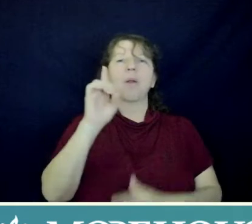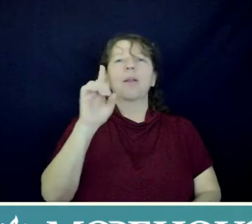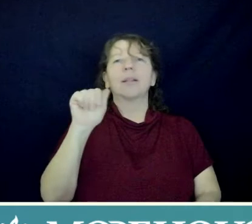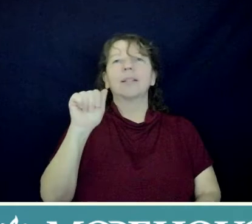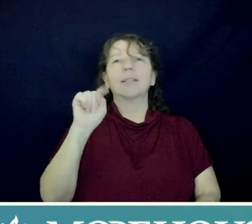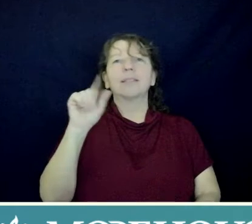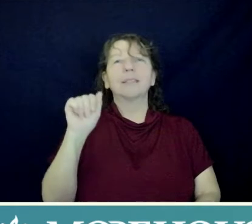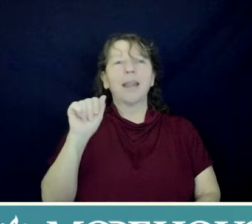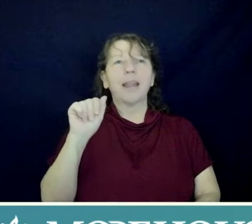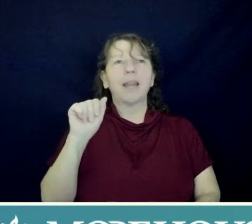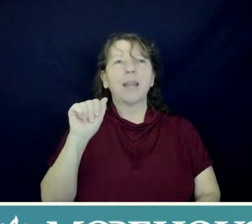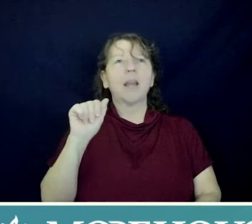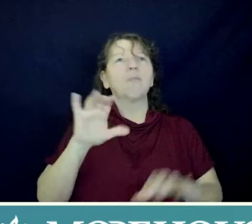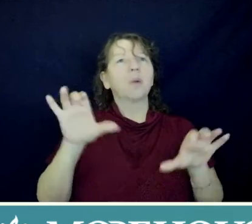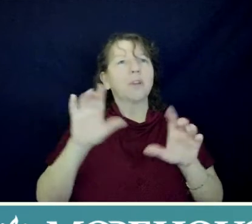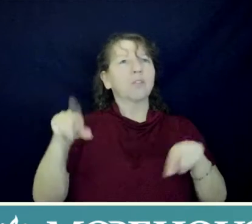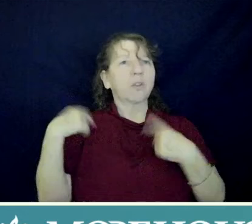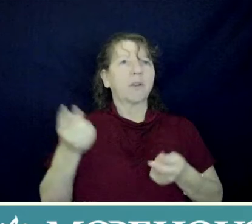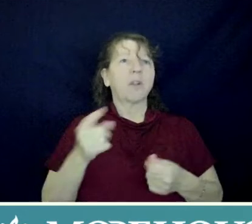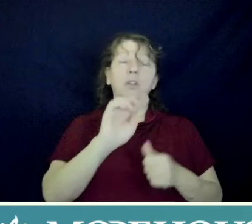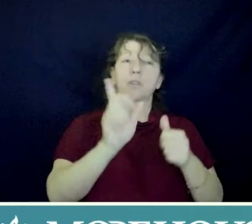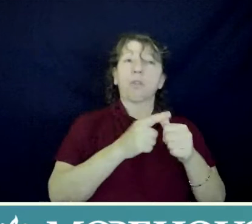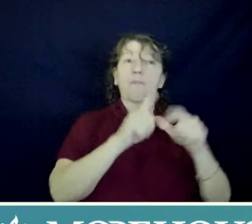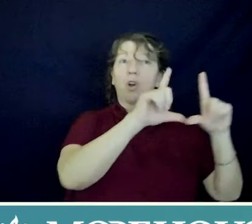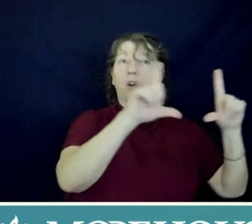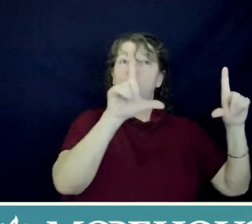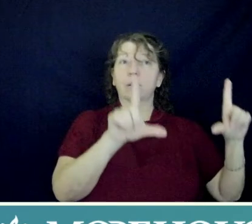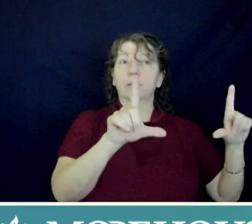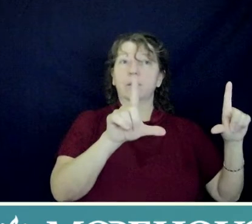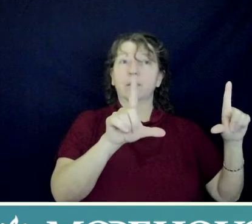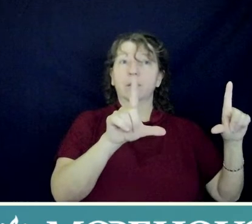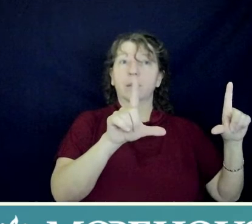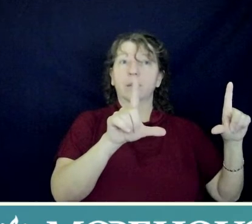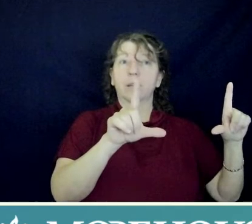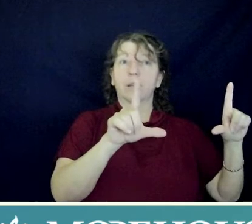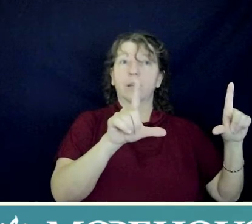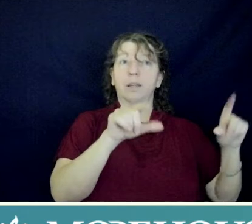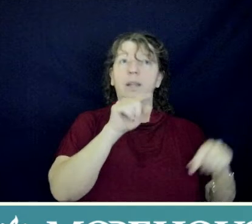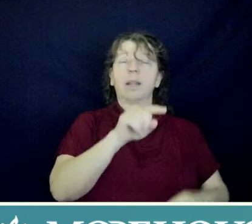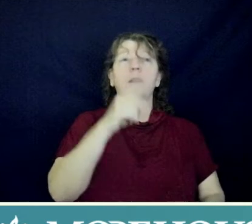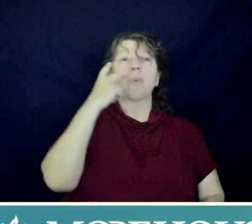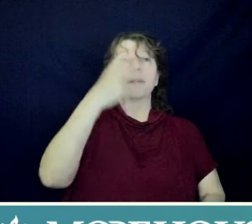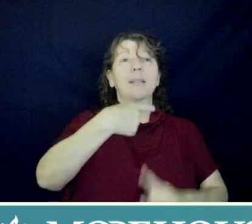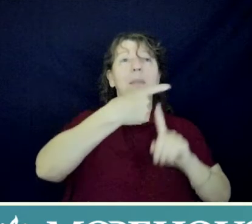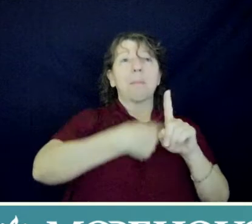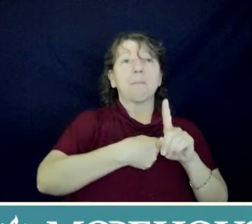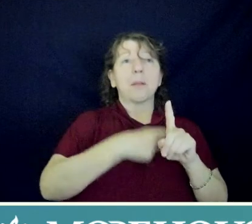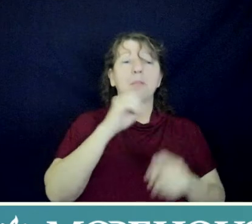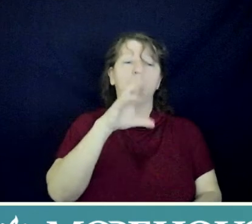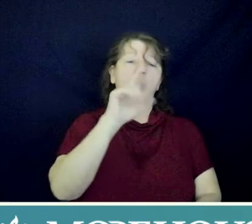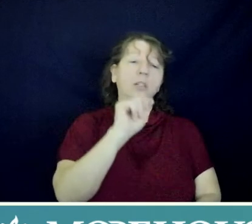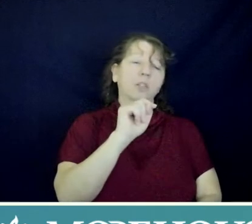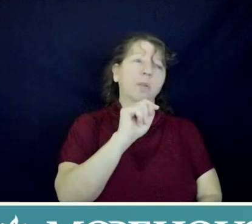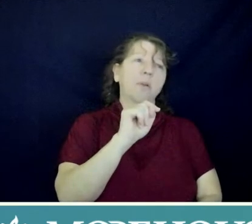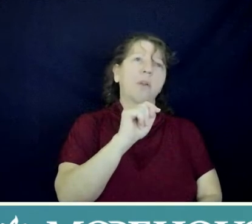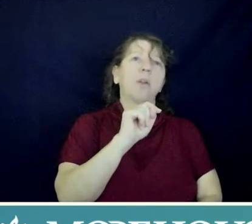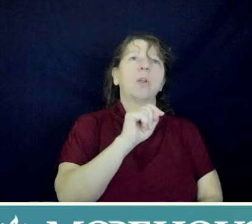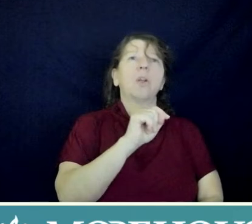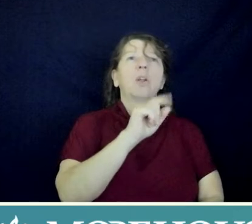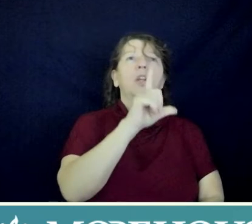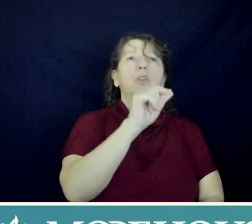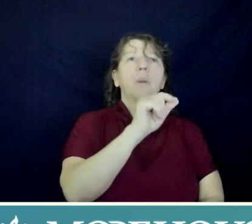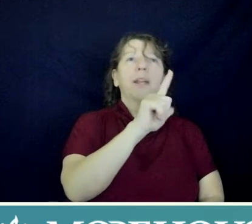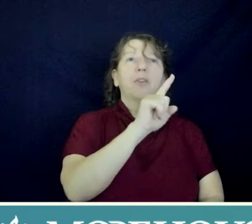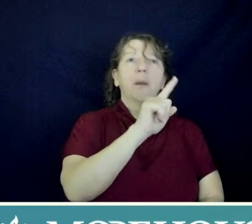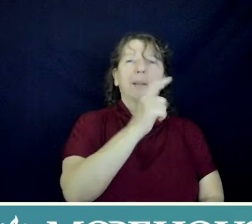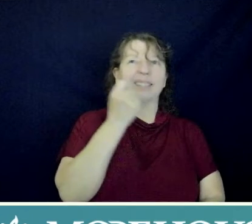program is performing. So the first one is the enrollment cascade, and we're looking at the month of October 2021 last